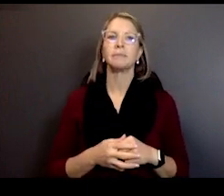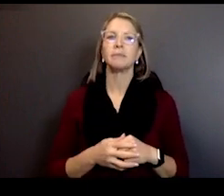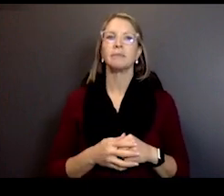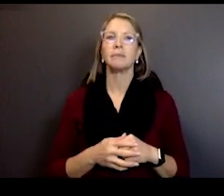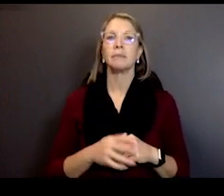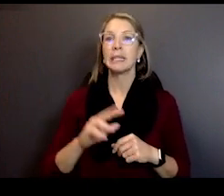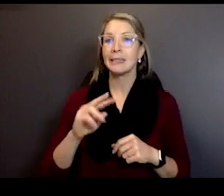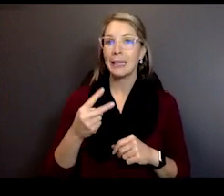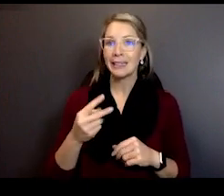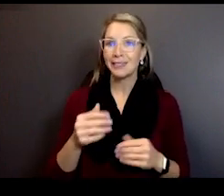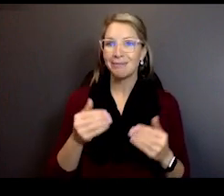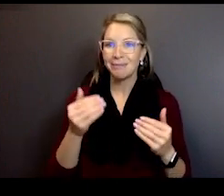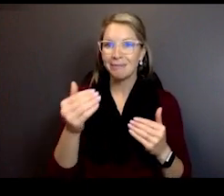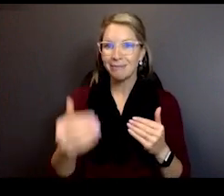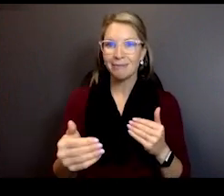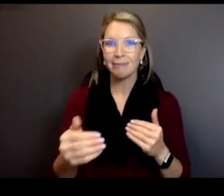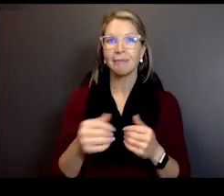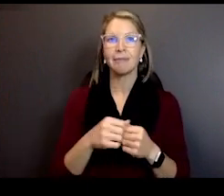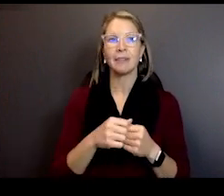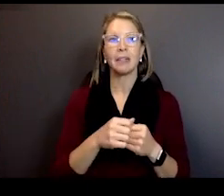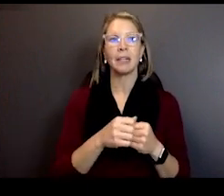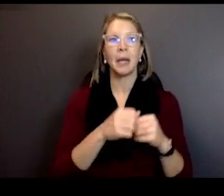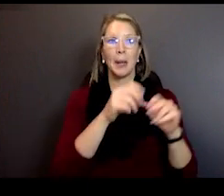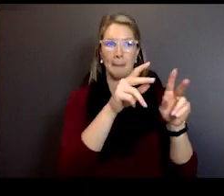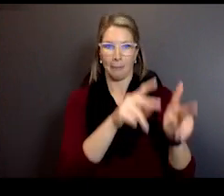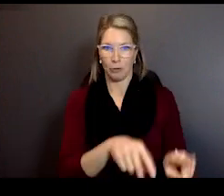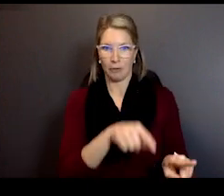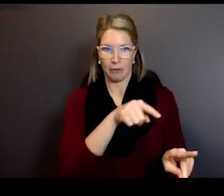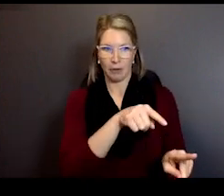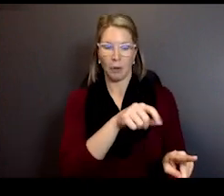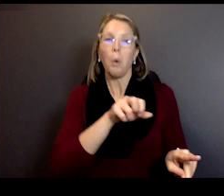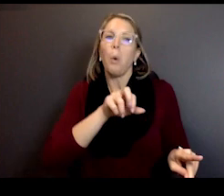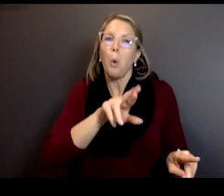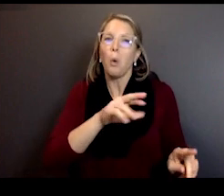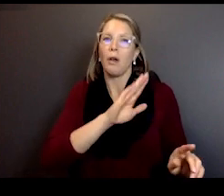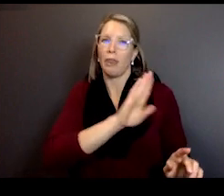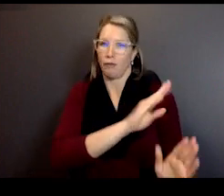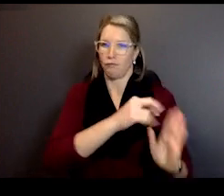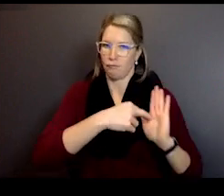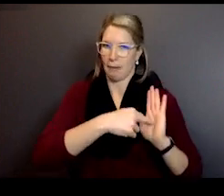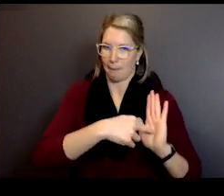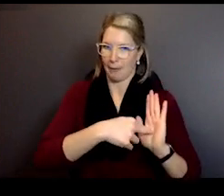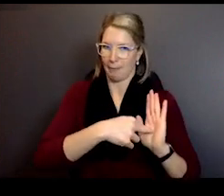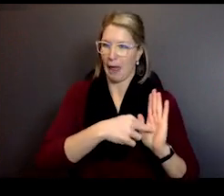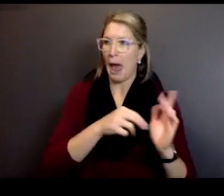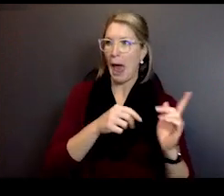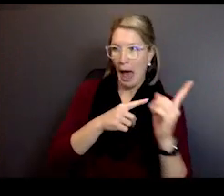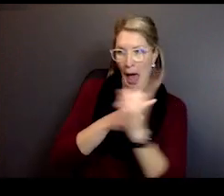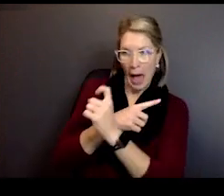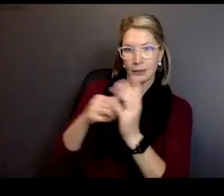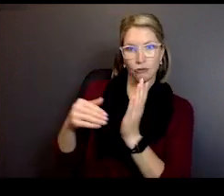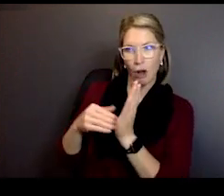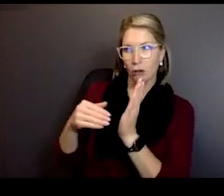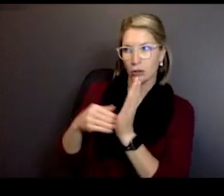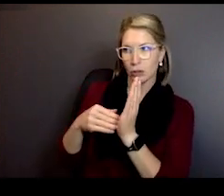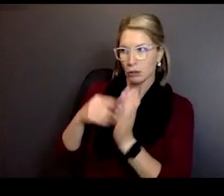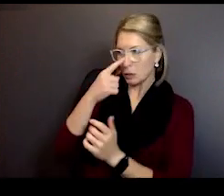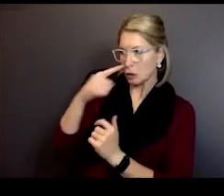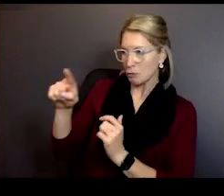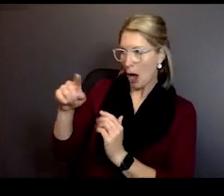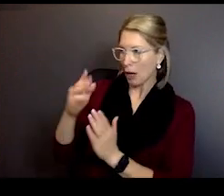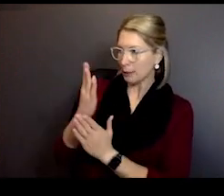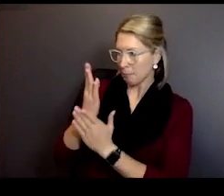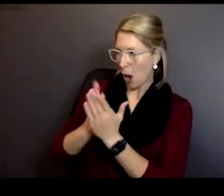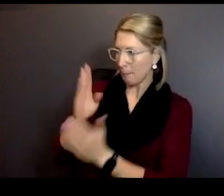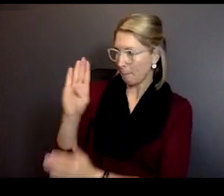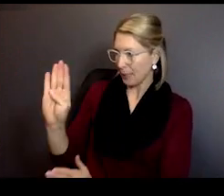T2201. Step 2, the patient or their authorized legal representative asks the medical practitioner to fill out